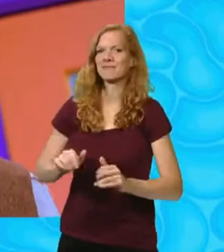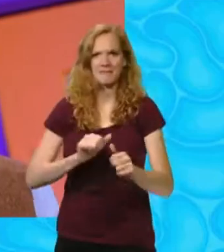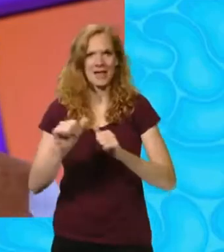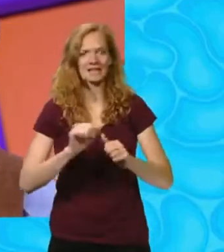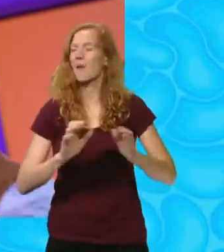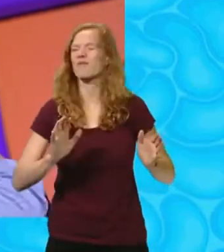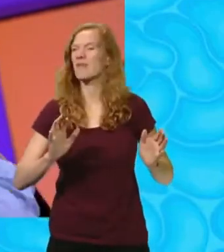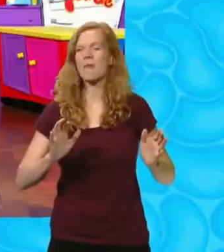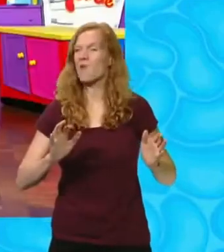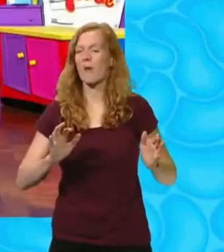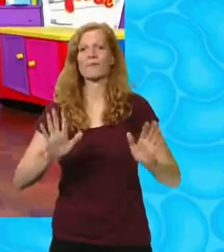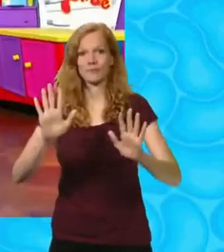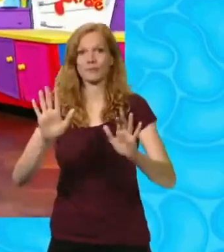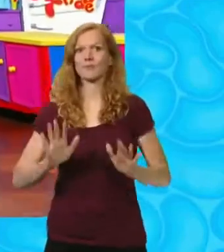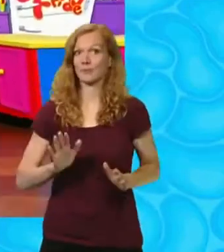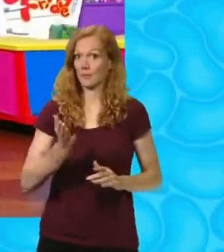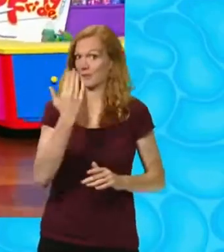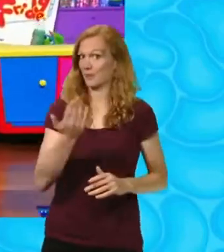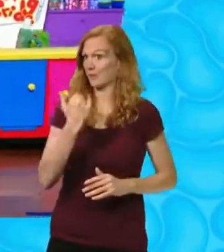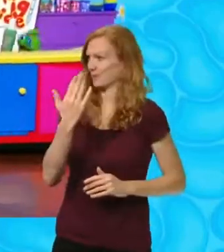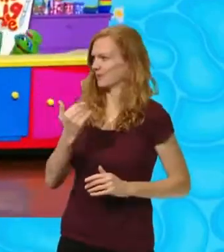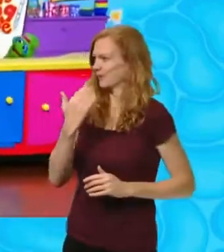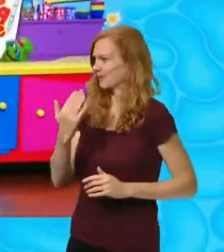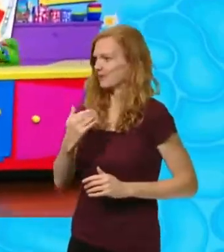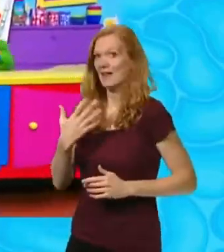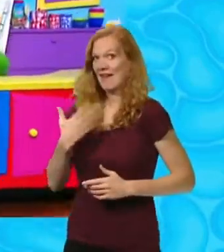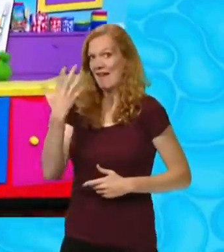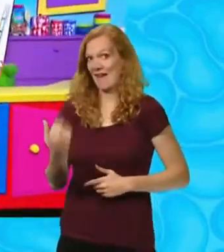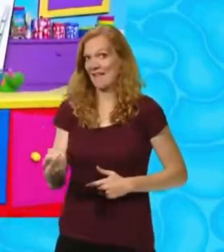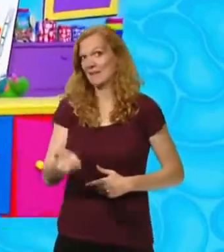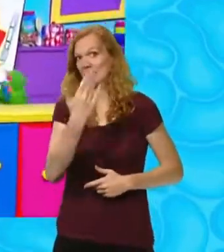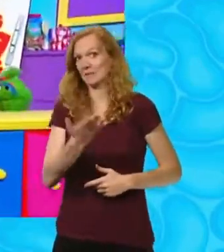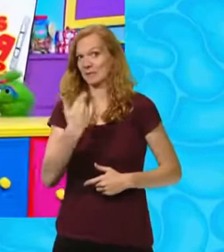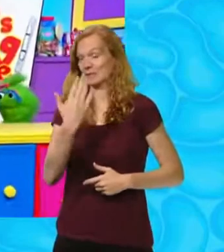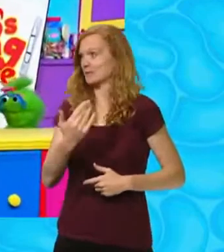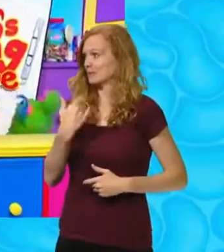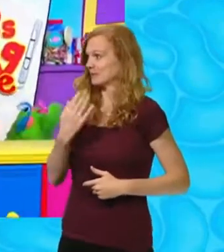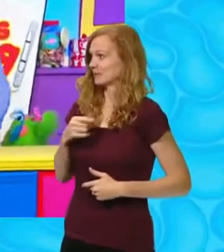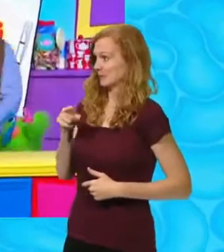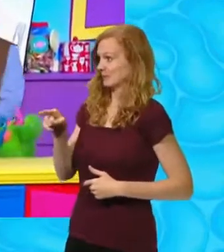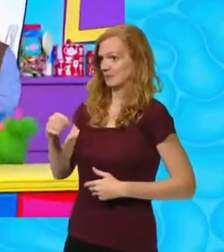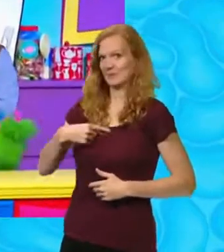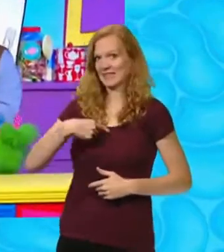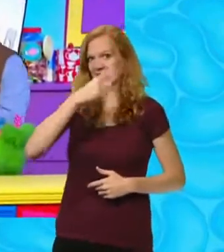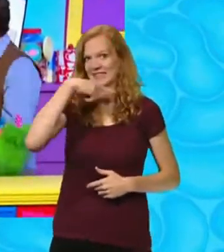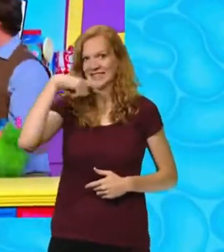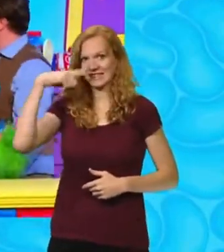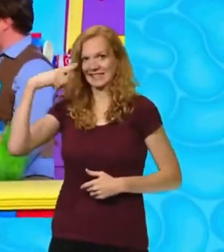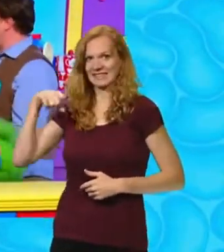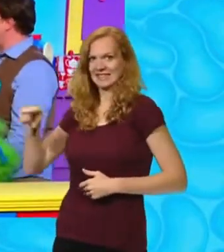That's better. Follow me, Robert. I'll show you. Right. Right. I use the mintiest, toothiest,